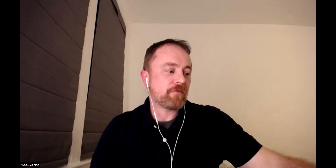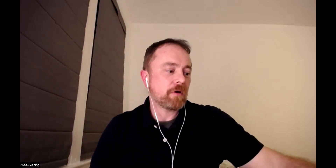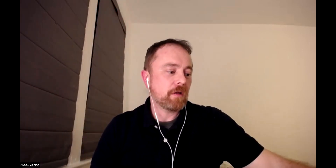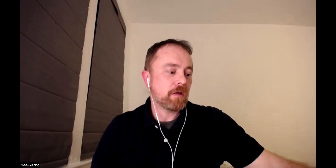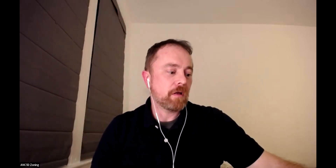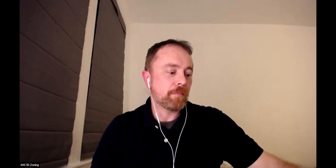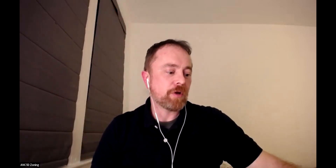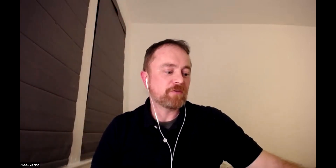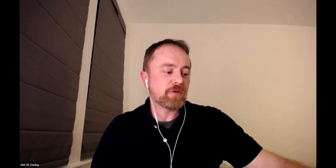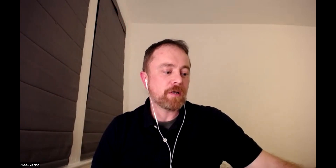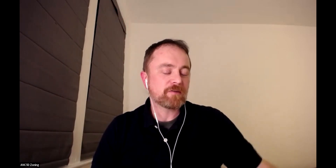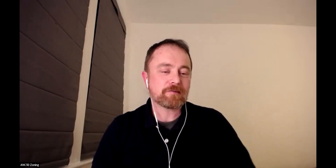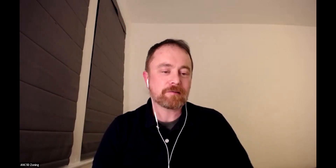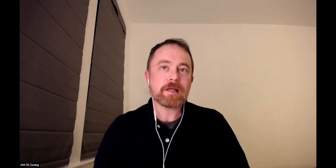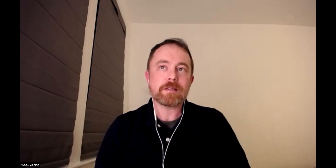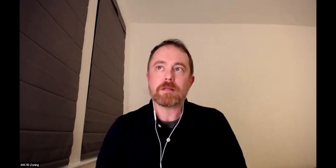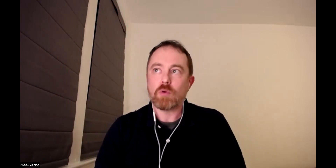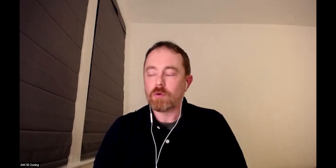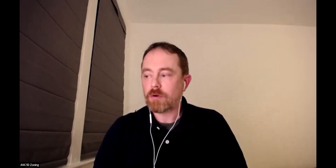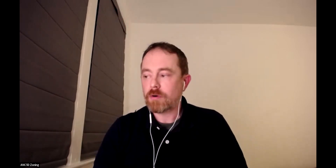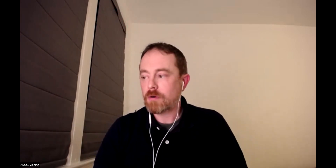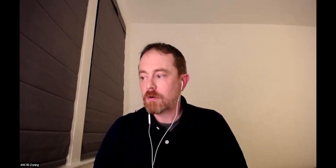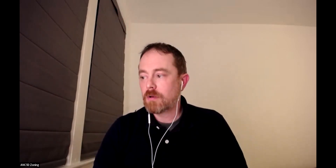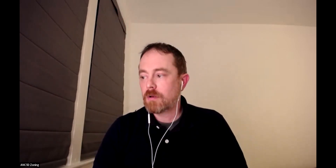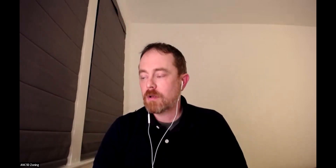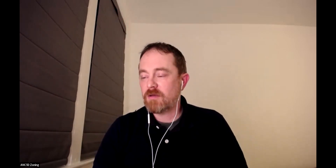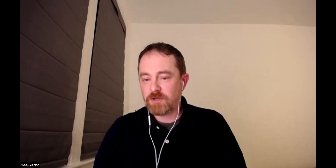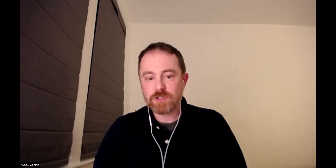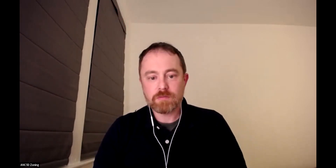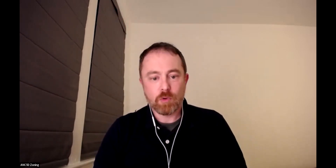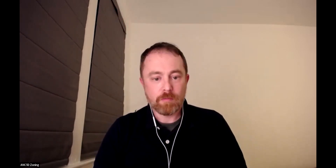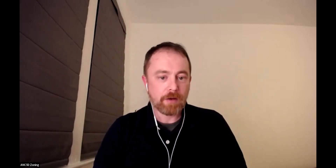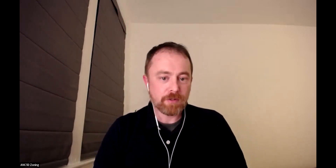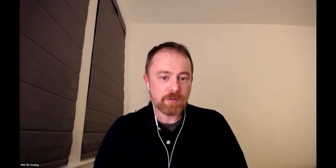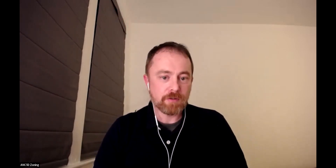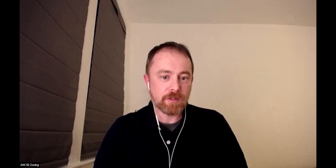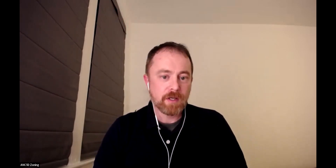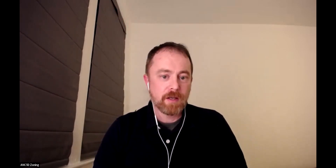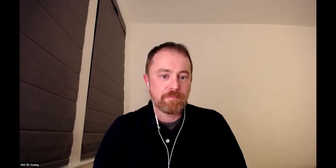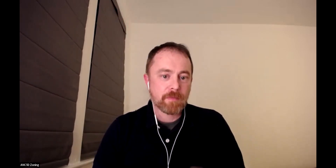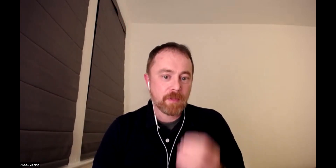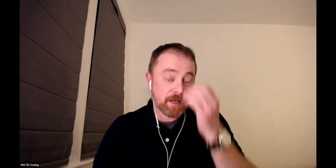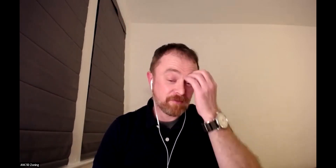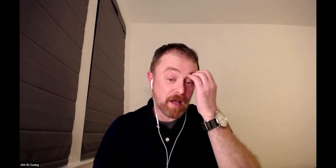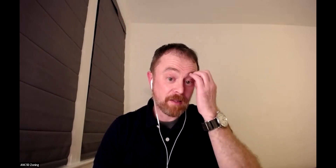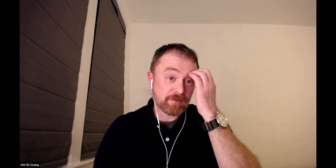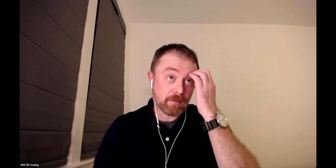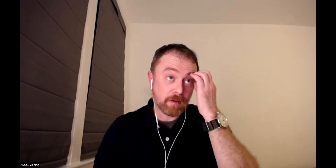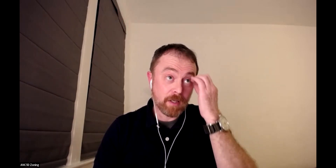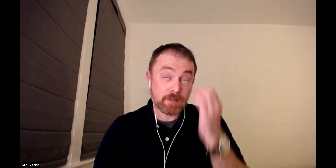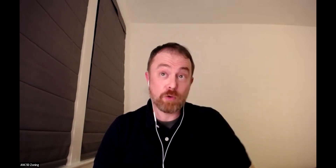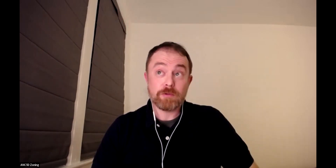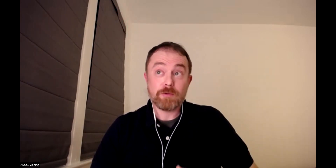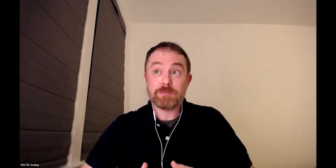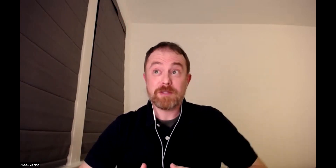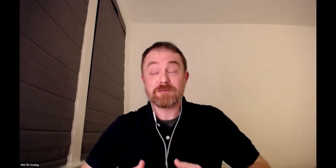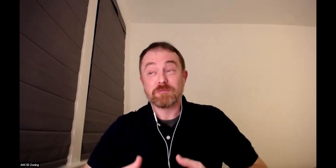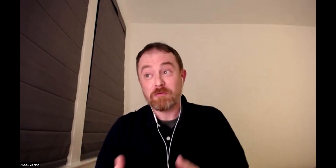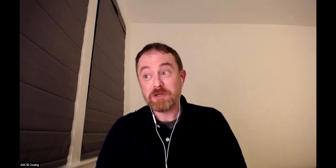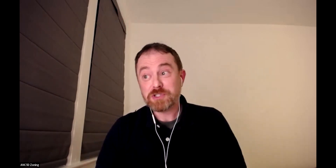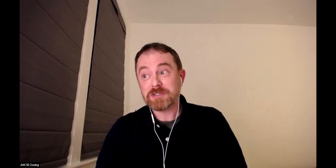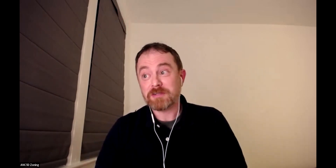homeowner ever upgrades to a slightly more efficient, more modern unit, and it's not as, and what